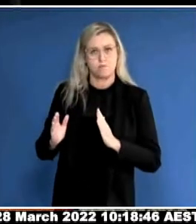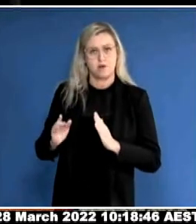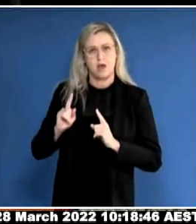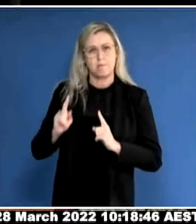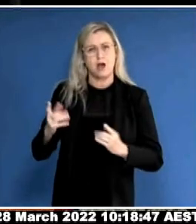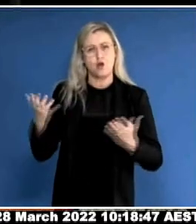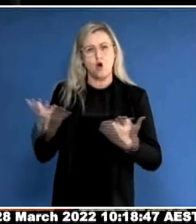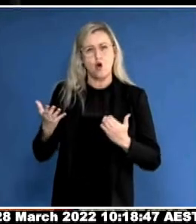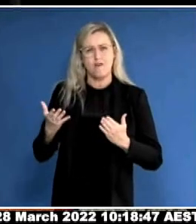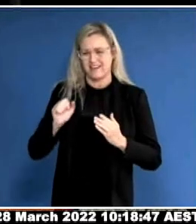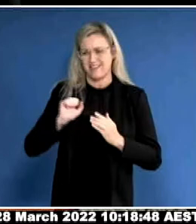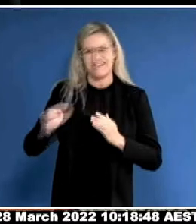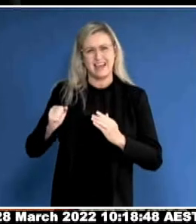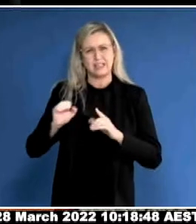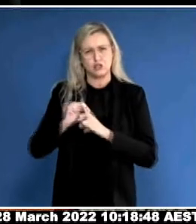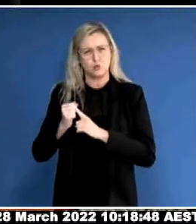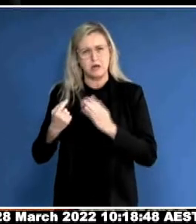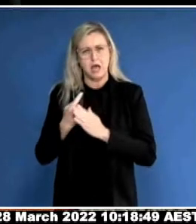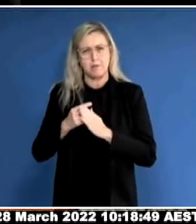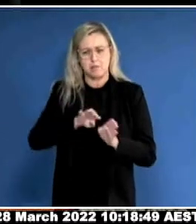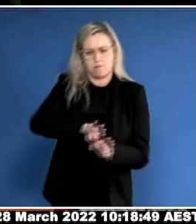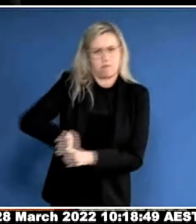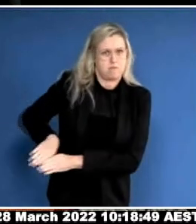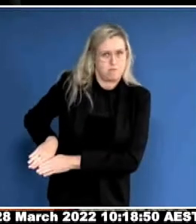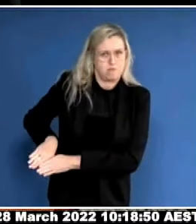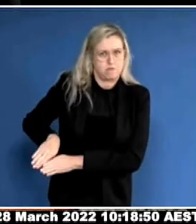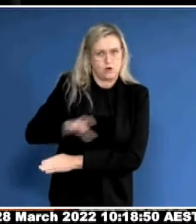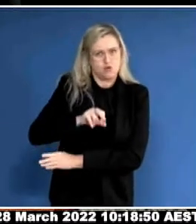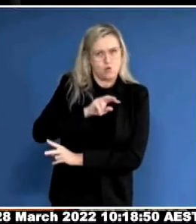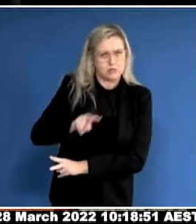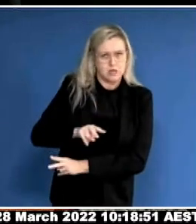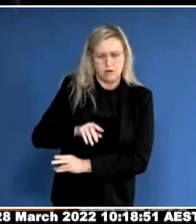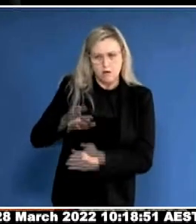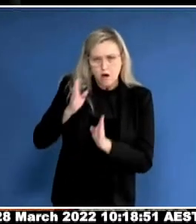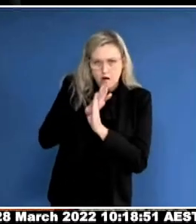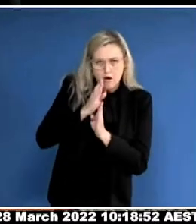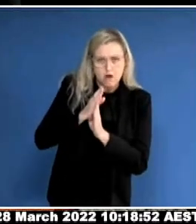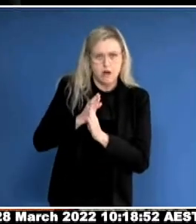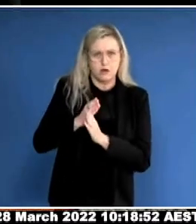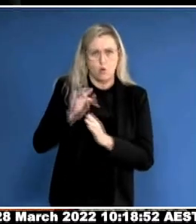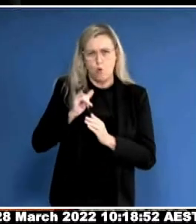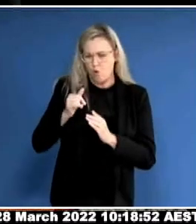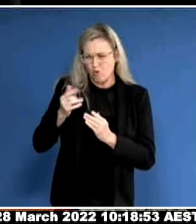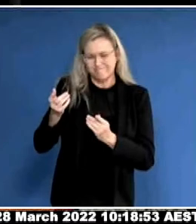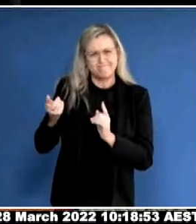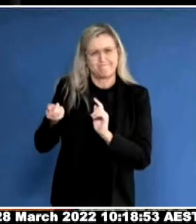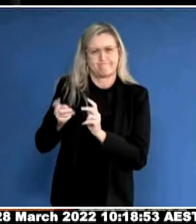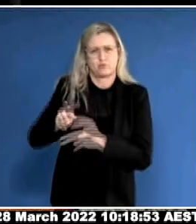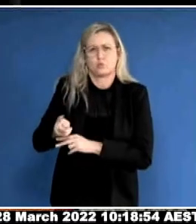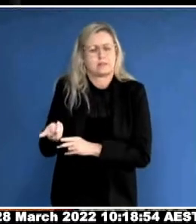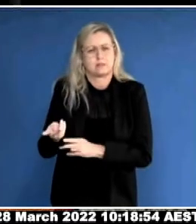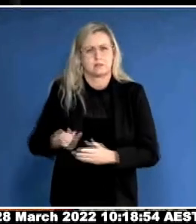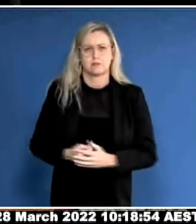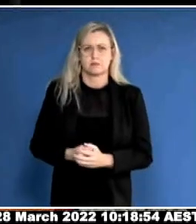view, misunderstood, and mischaracterised. We were told that violence and